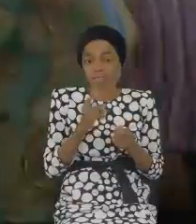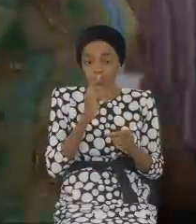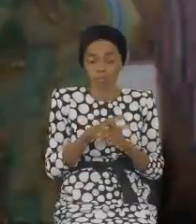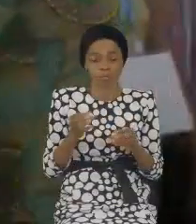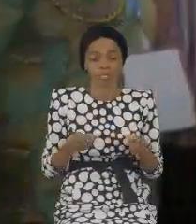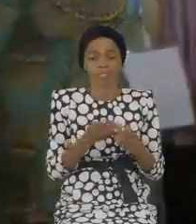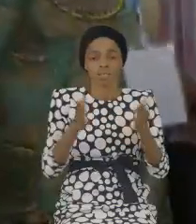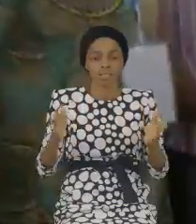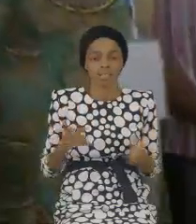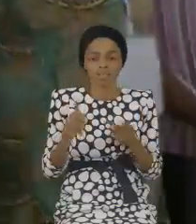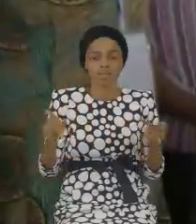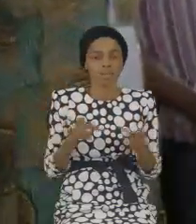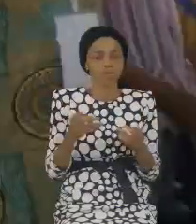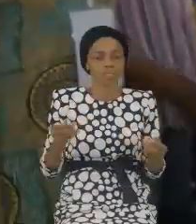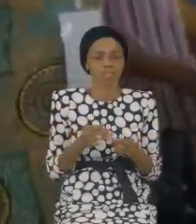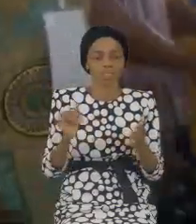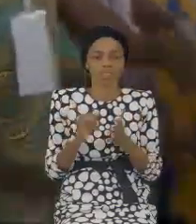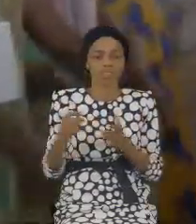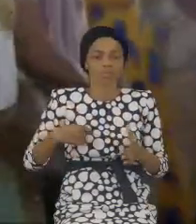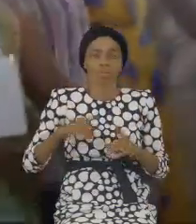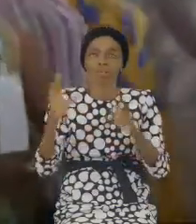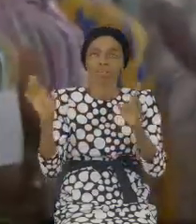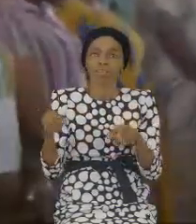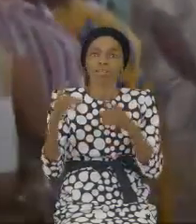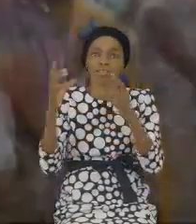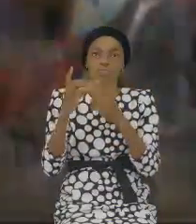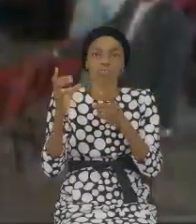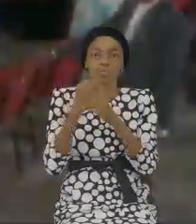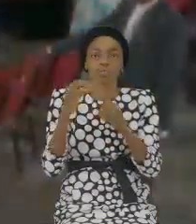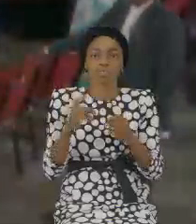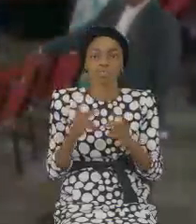perfect land that we are getting into, and the grace of God will abide in